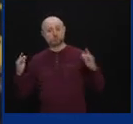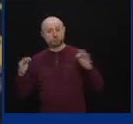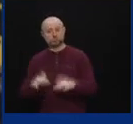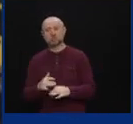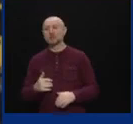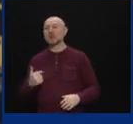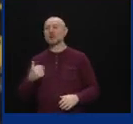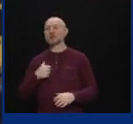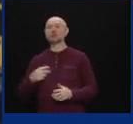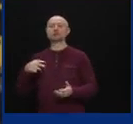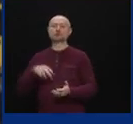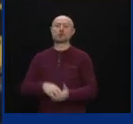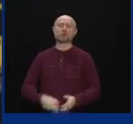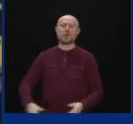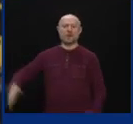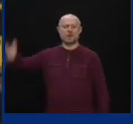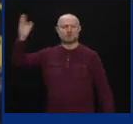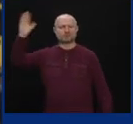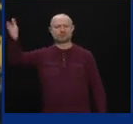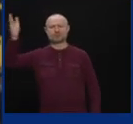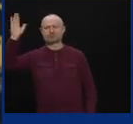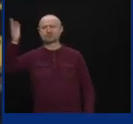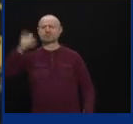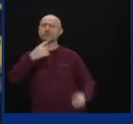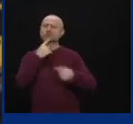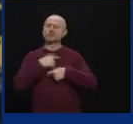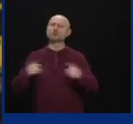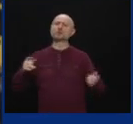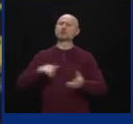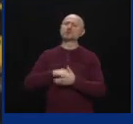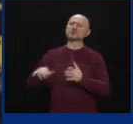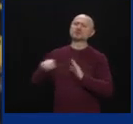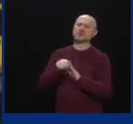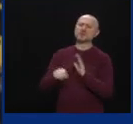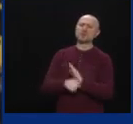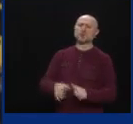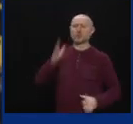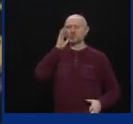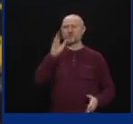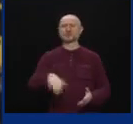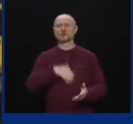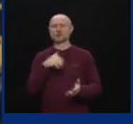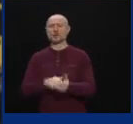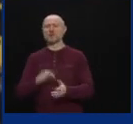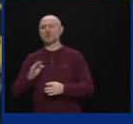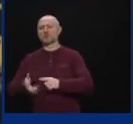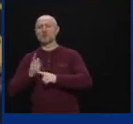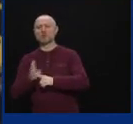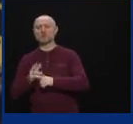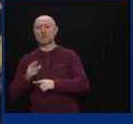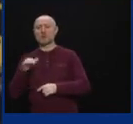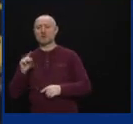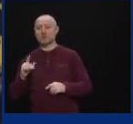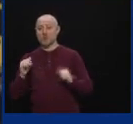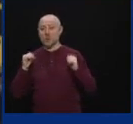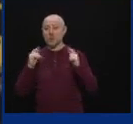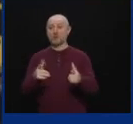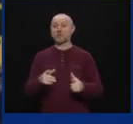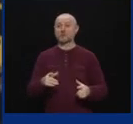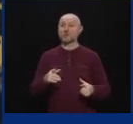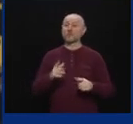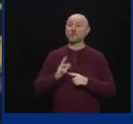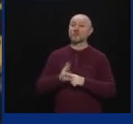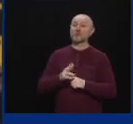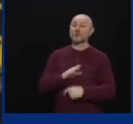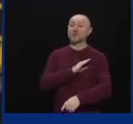and declared that New York State will be the epicenter of offshore wind, and indeed all wind power will come through New York